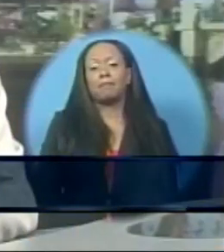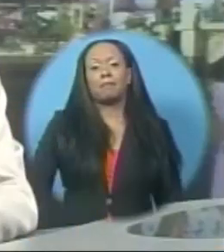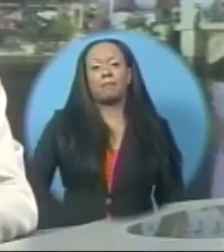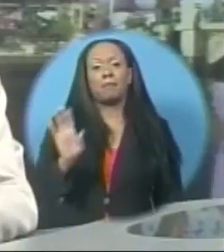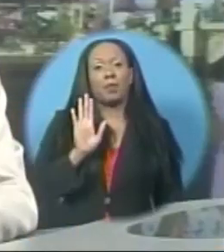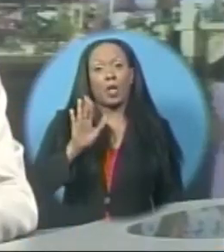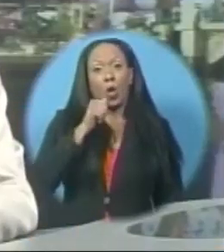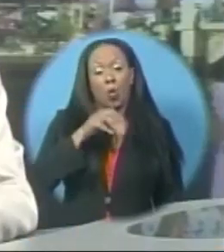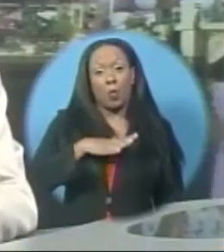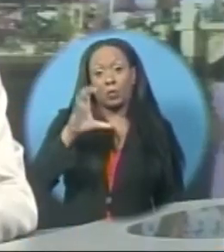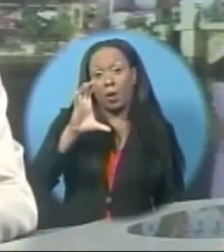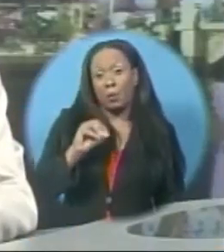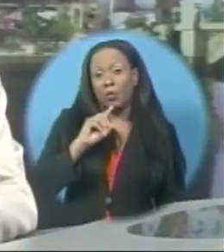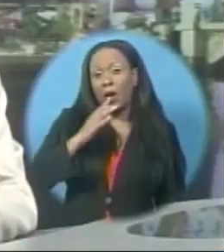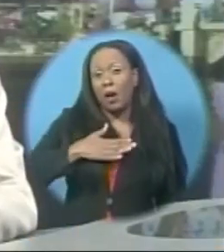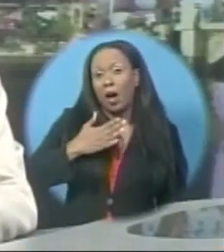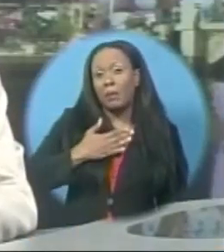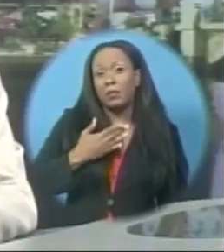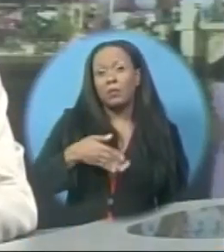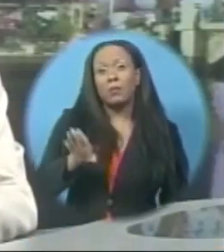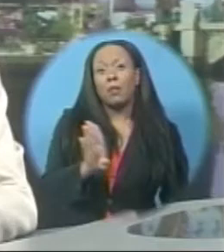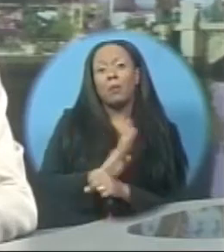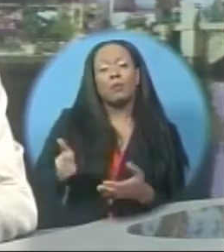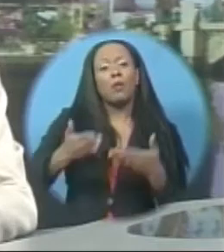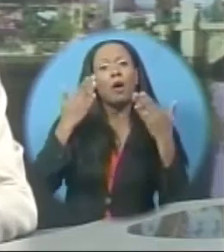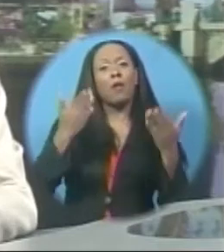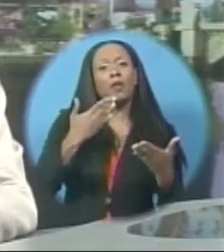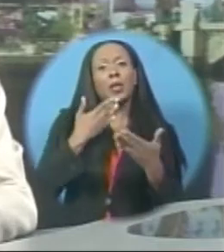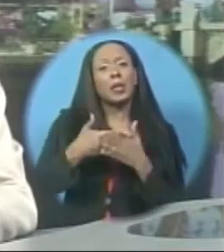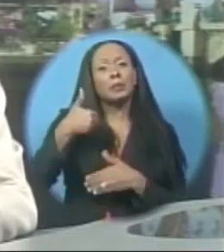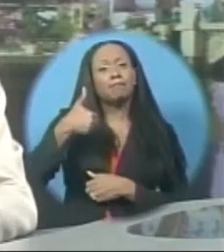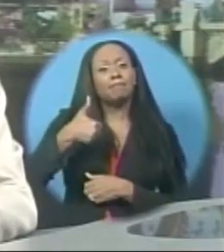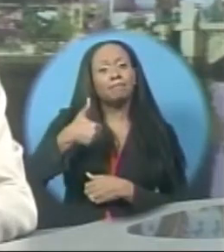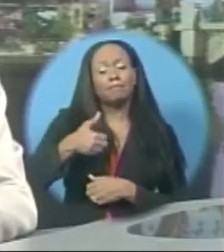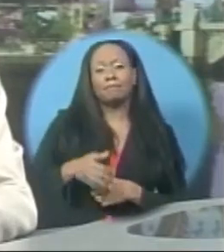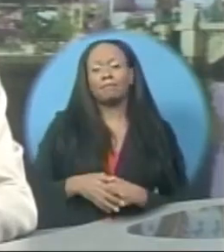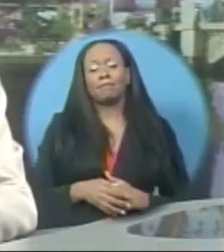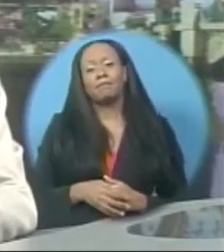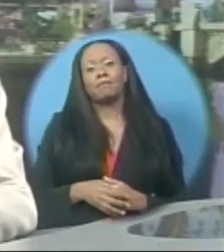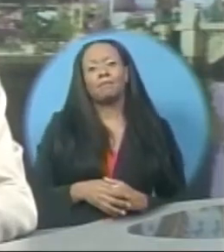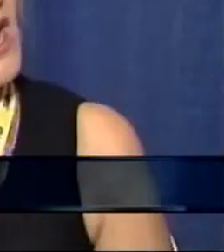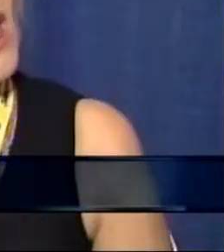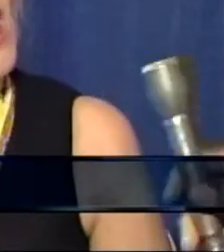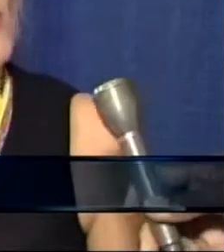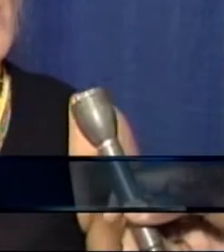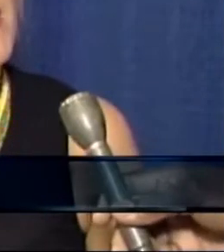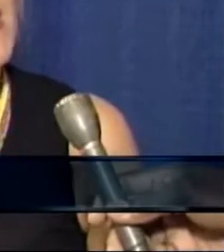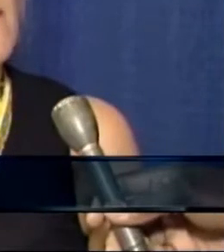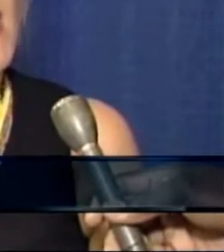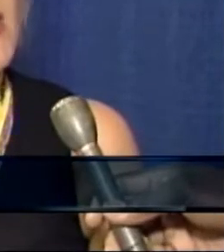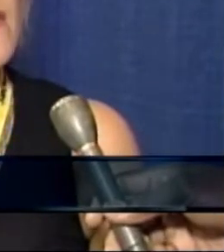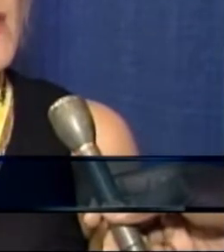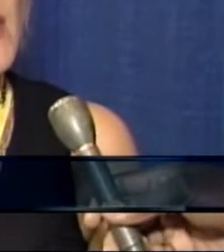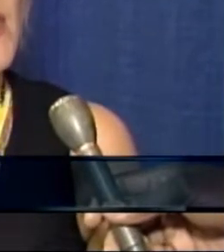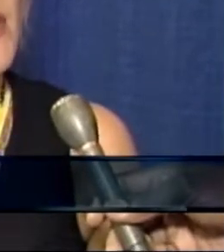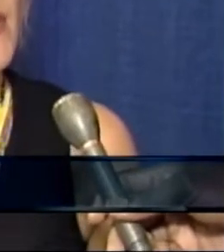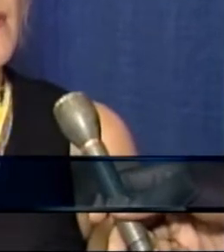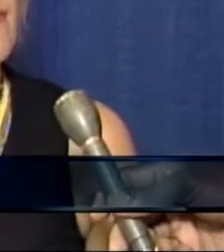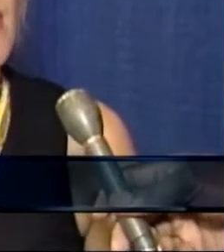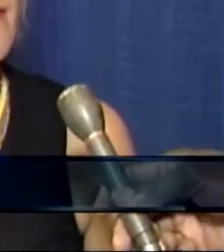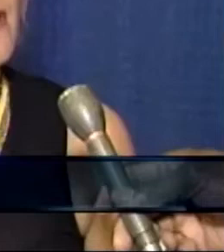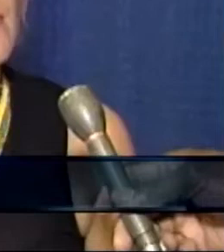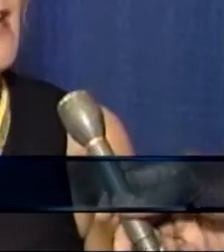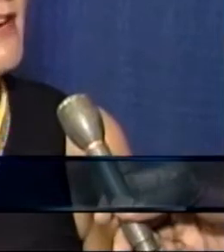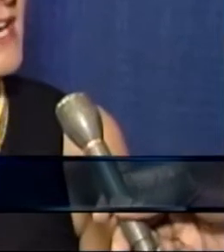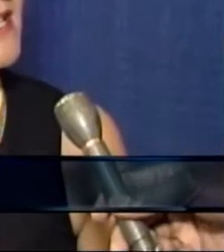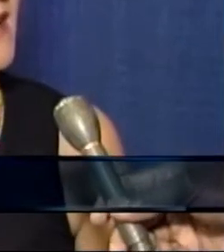Lovering's company is very pleased with what Barbados has to offer. We've seen a range of villas, so